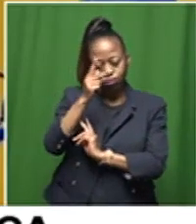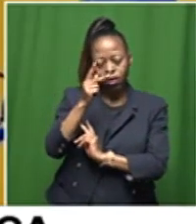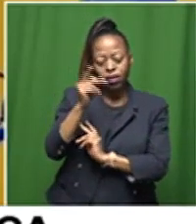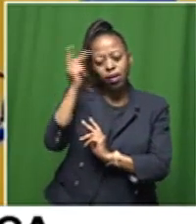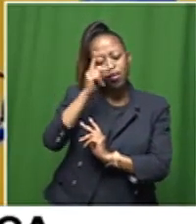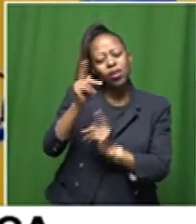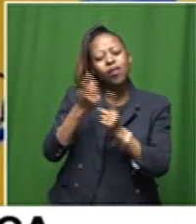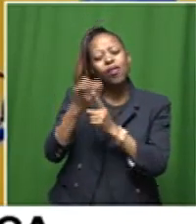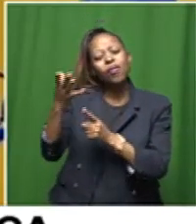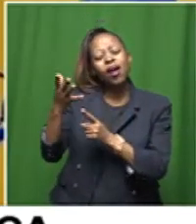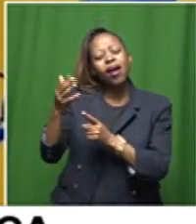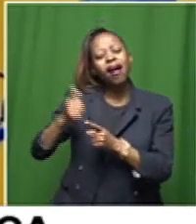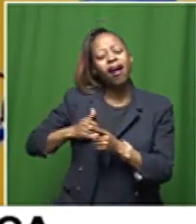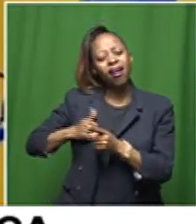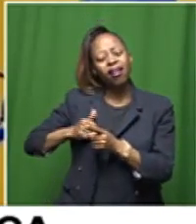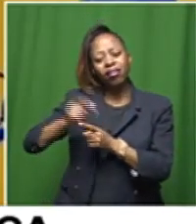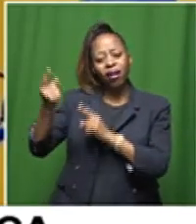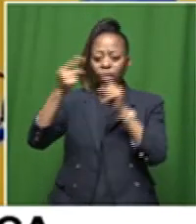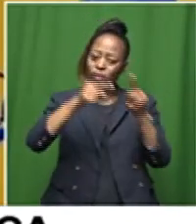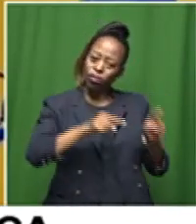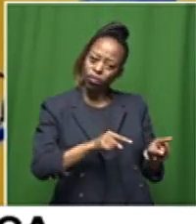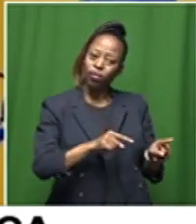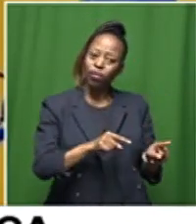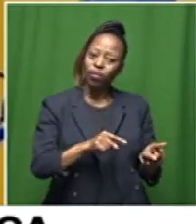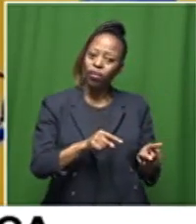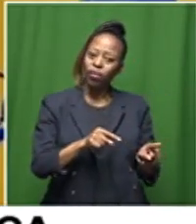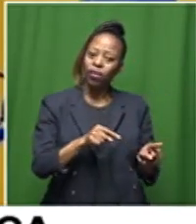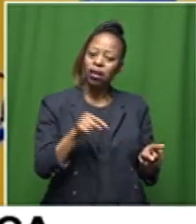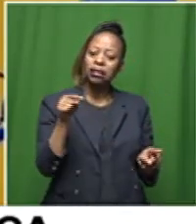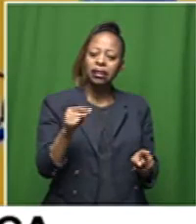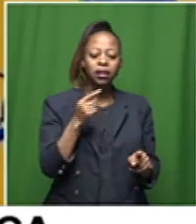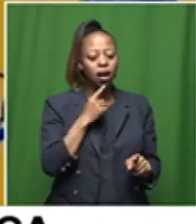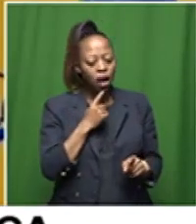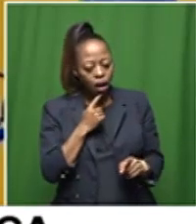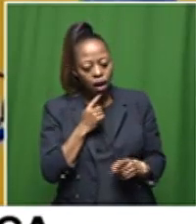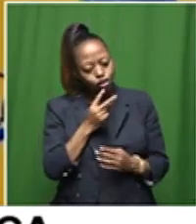far as Canada, for instance, Professor Kruger, who was attracted by this